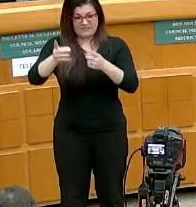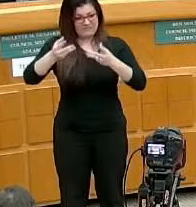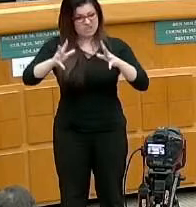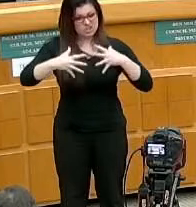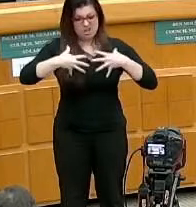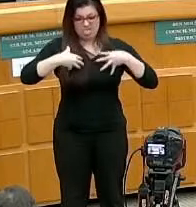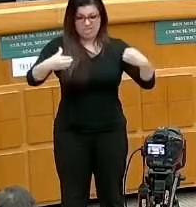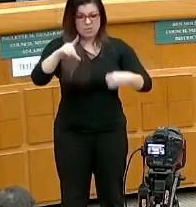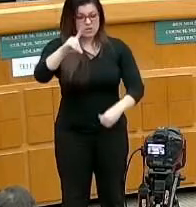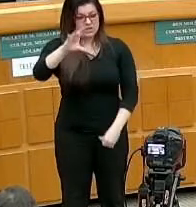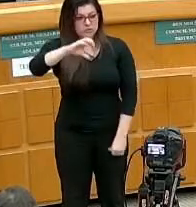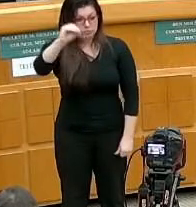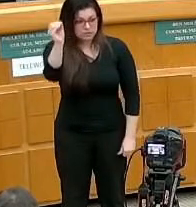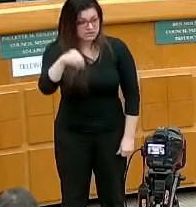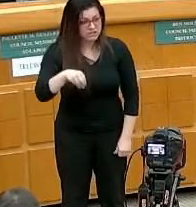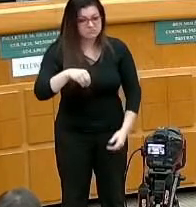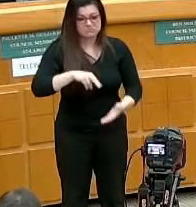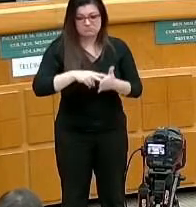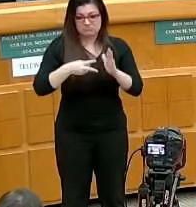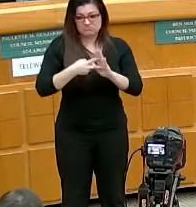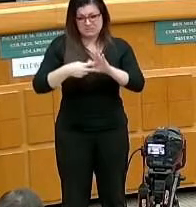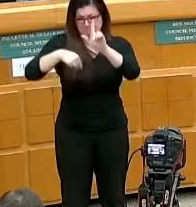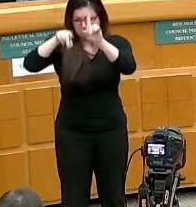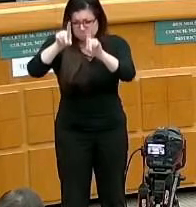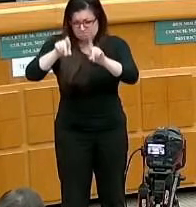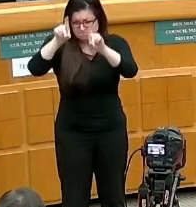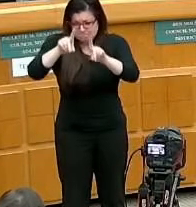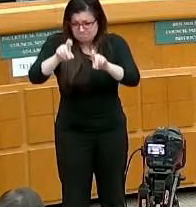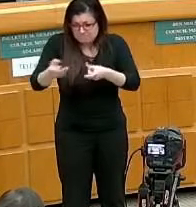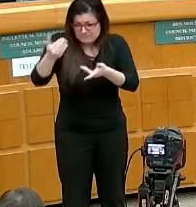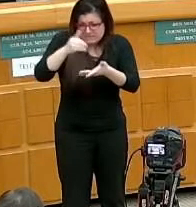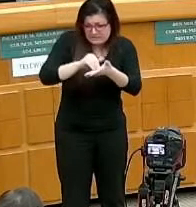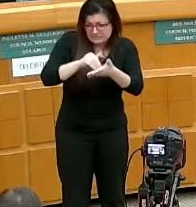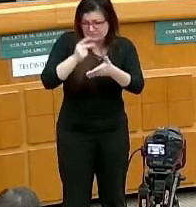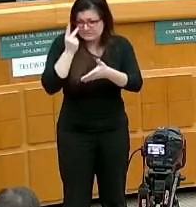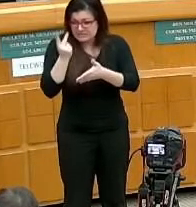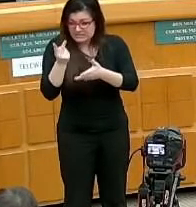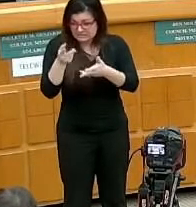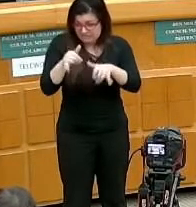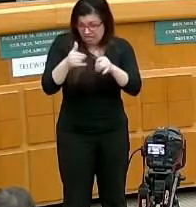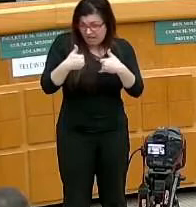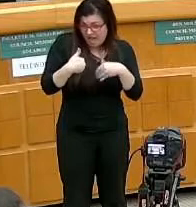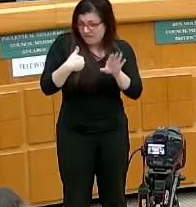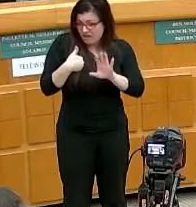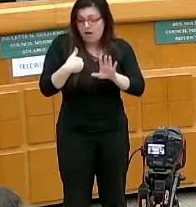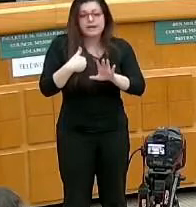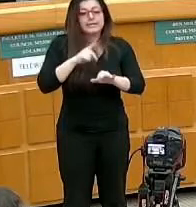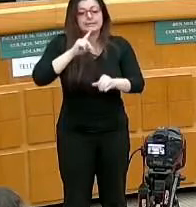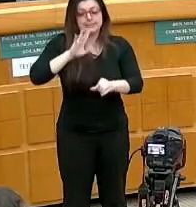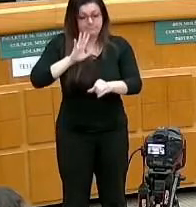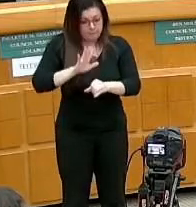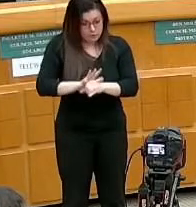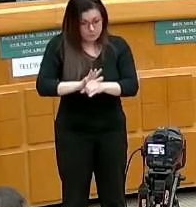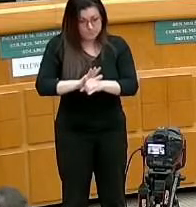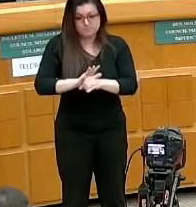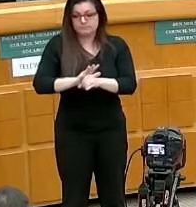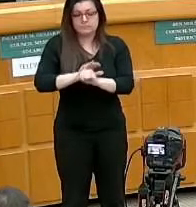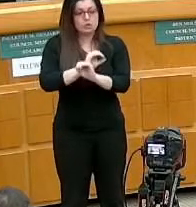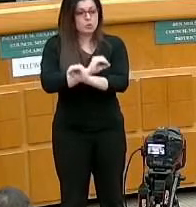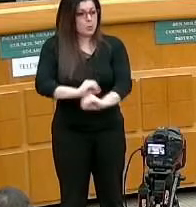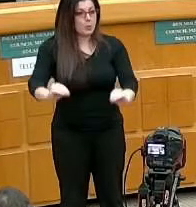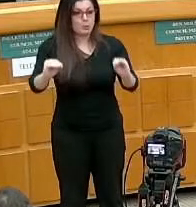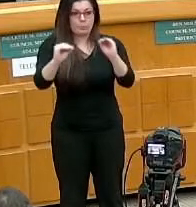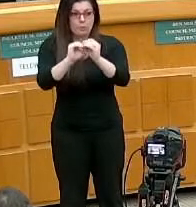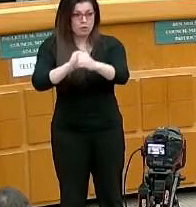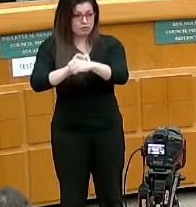means they've gone through the battery of tests that's needed to have gone through to confirm that they're negative after they were